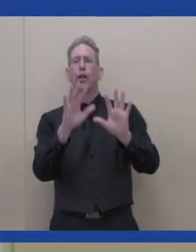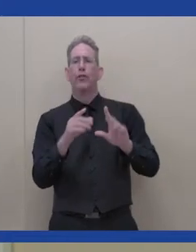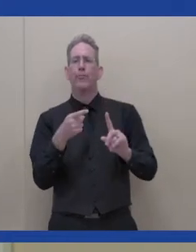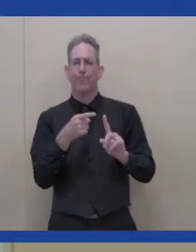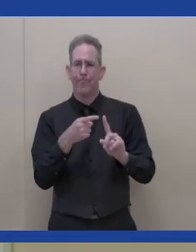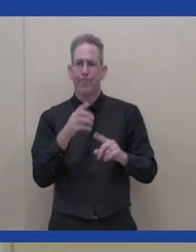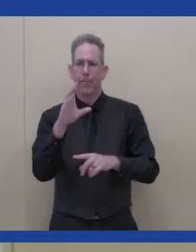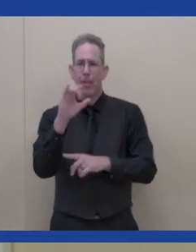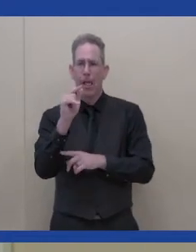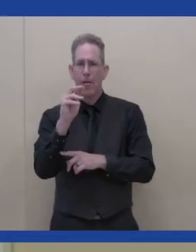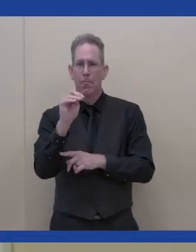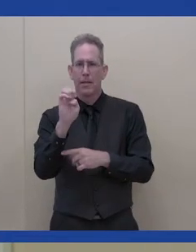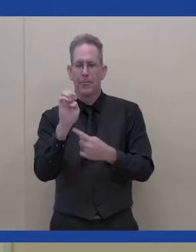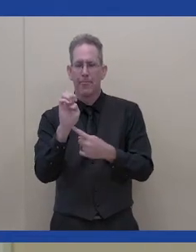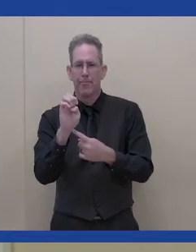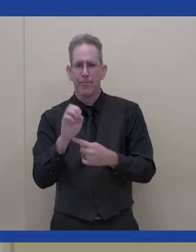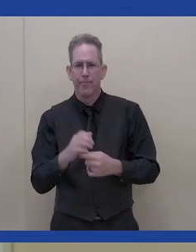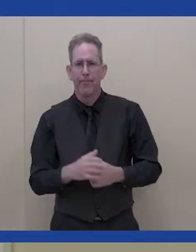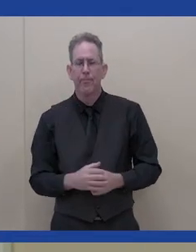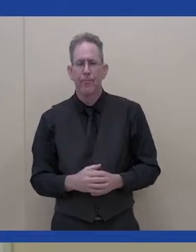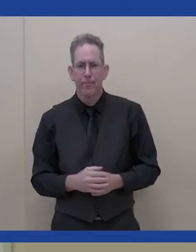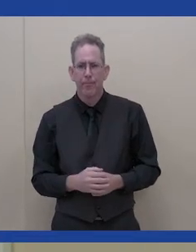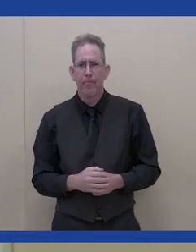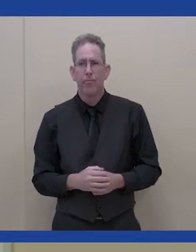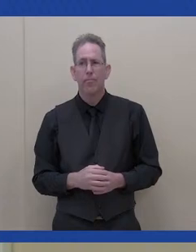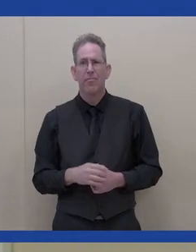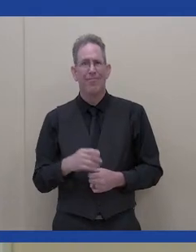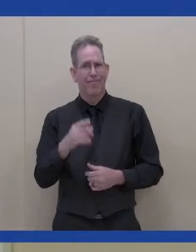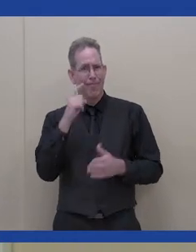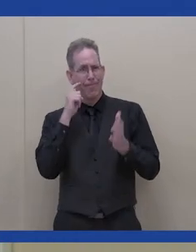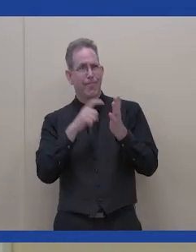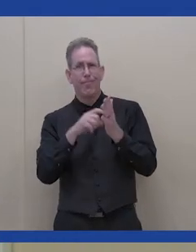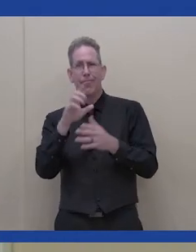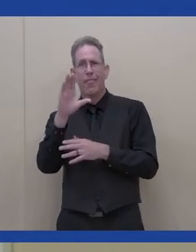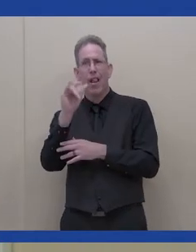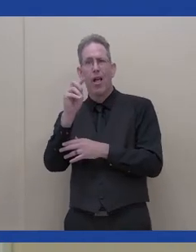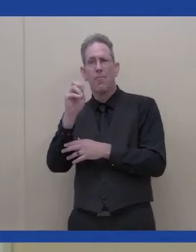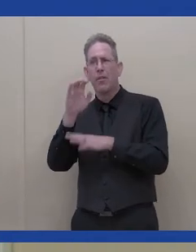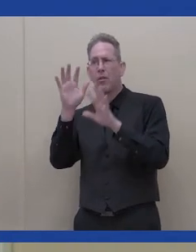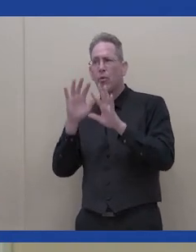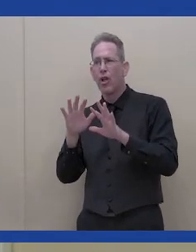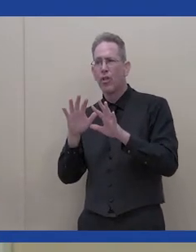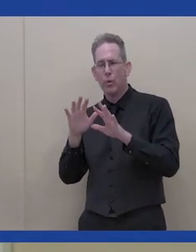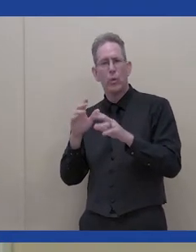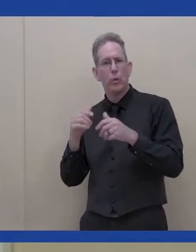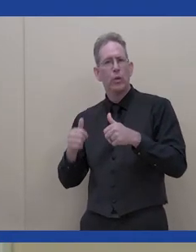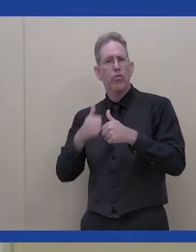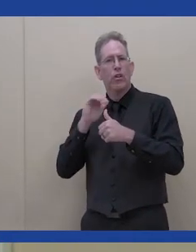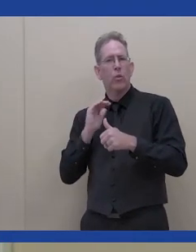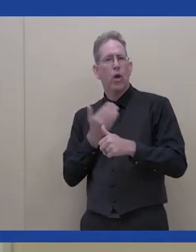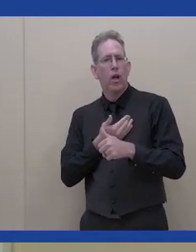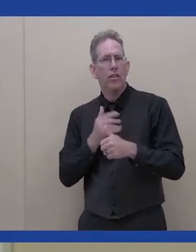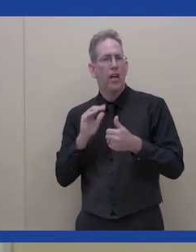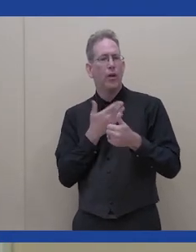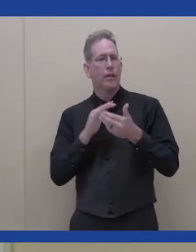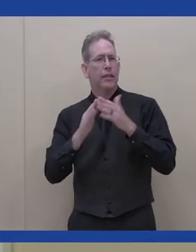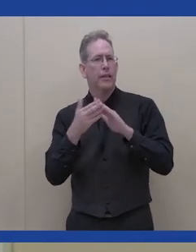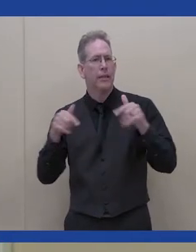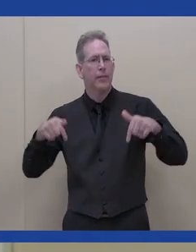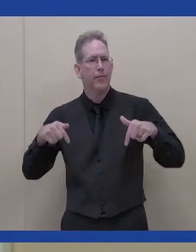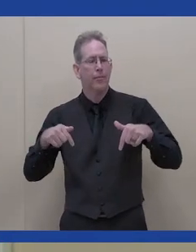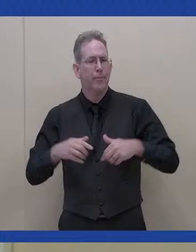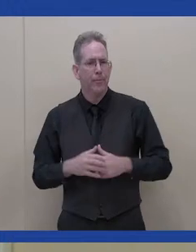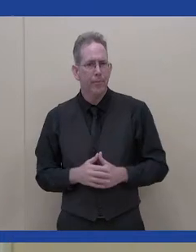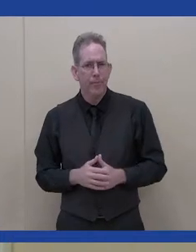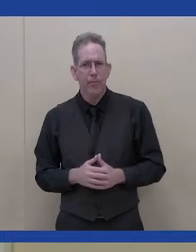the evidence we need to confirm that the climate crisis is a real and a present threat to our city, our unparalleled natural resources,